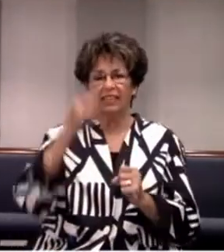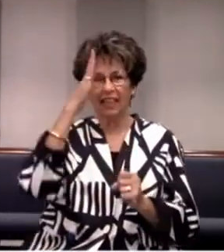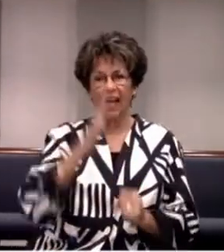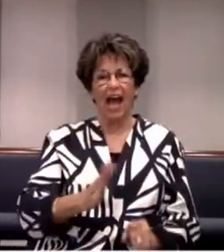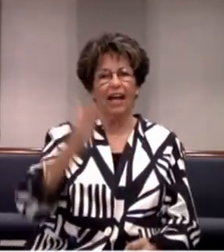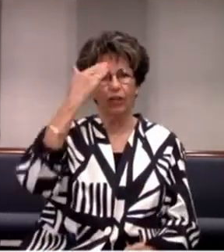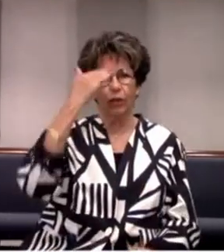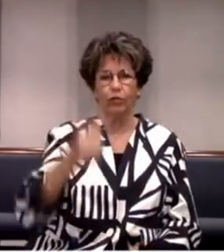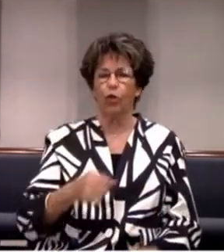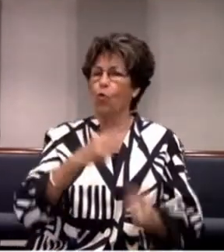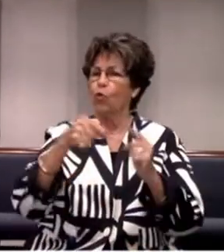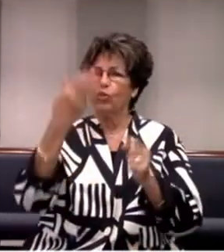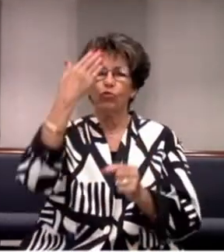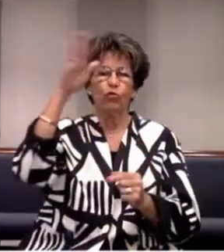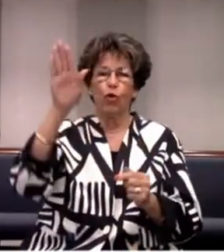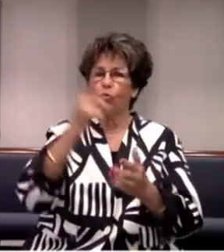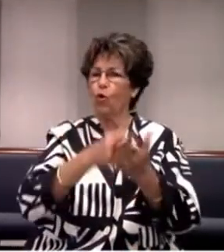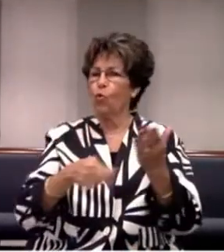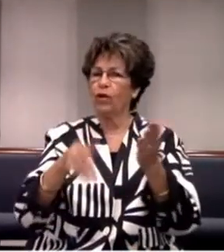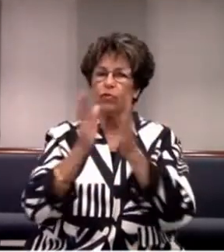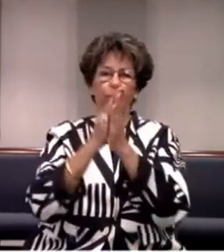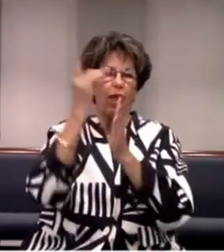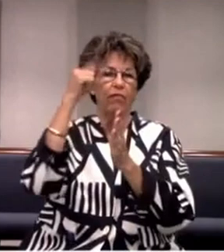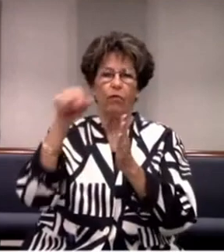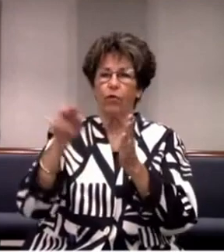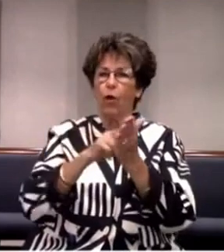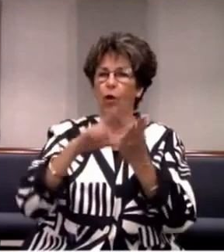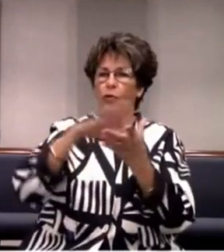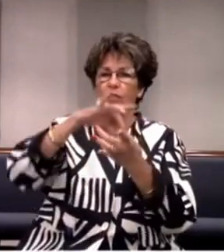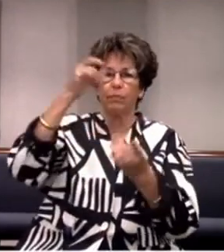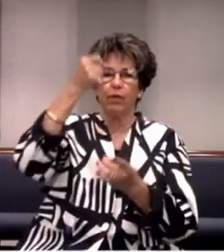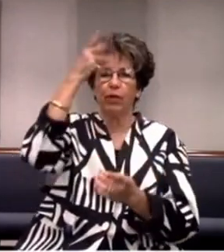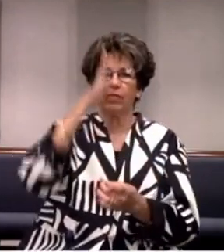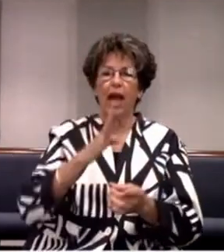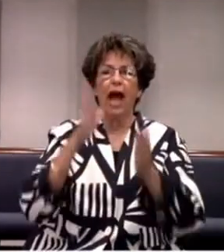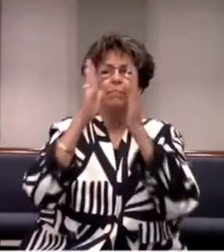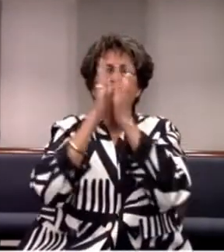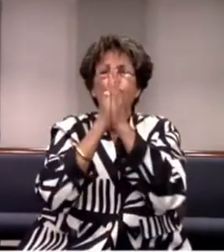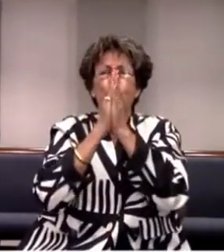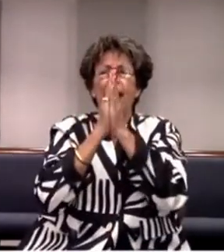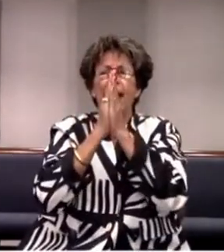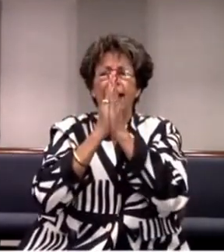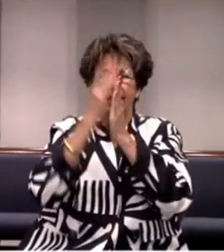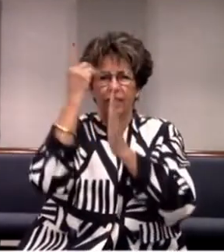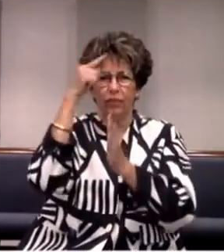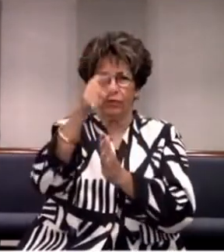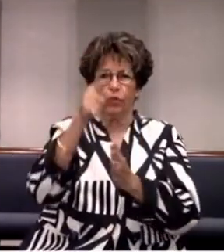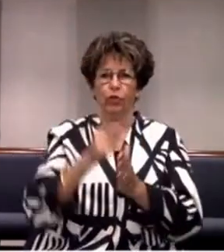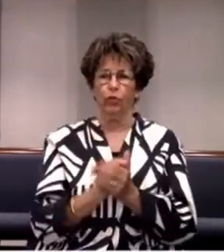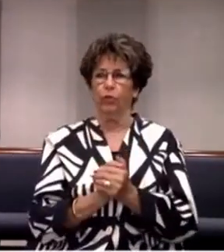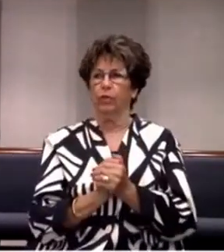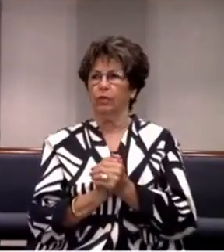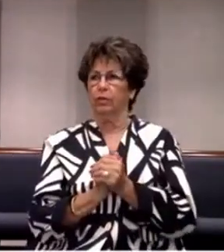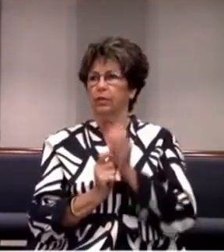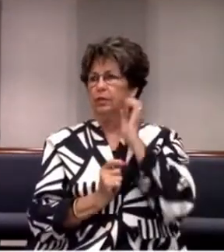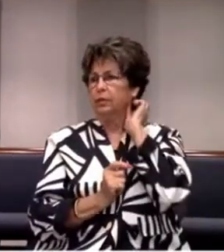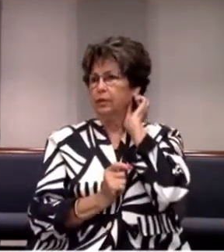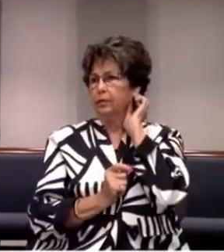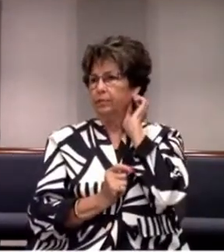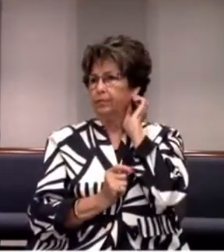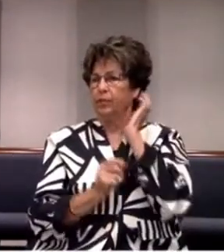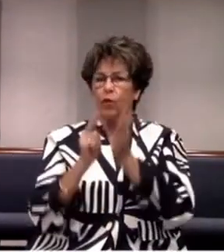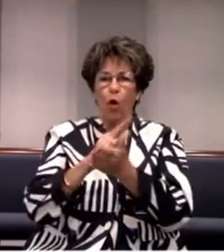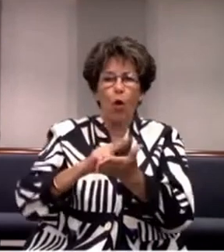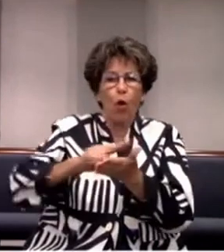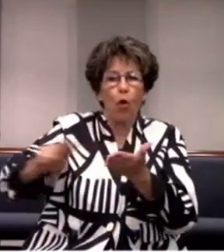When you don't know what to pray for, the Holy Spirit of God prays for you, Romans chapter 8, verse 26. The